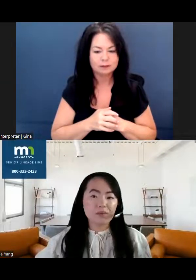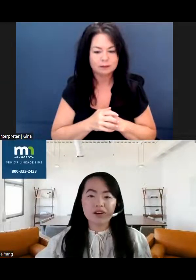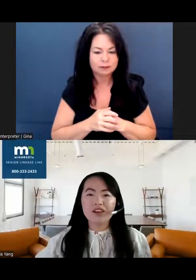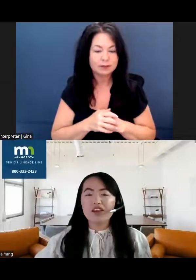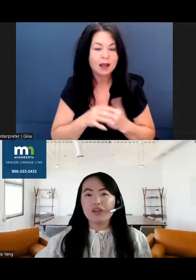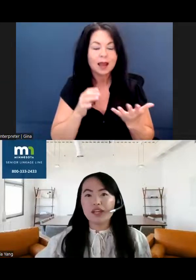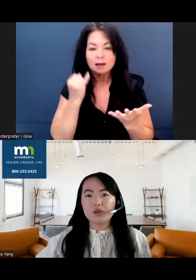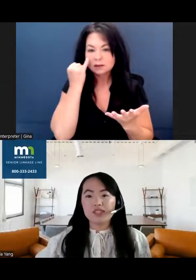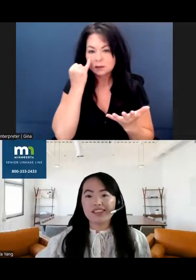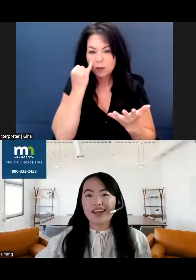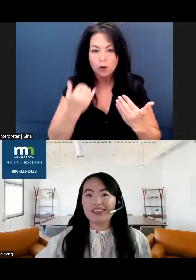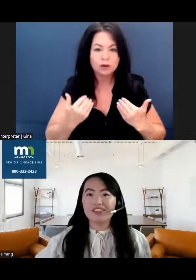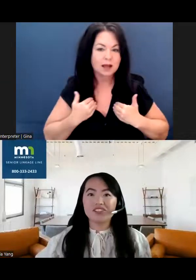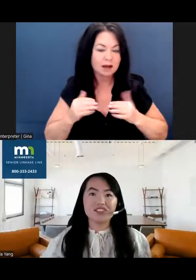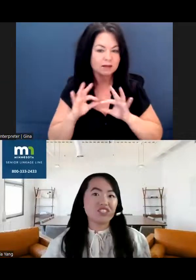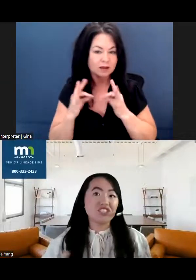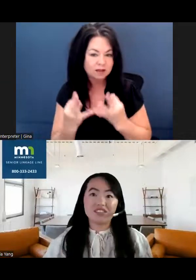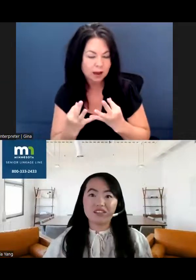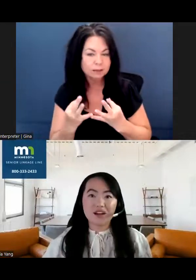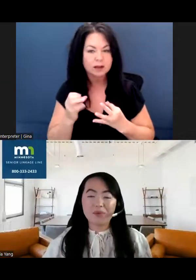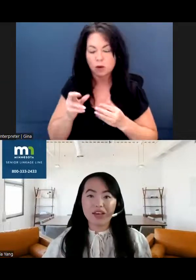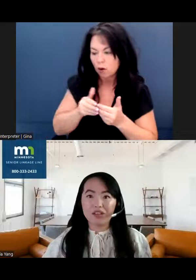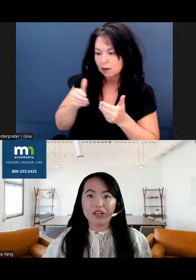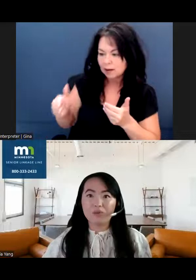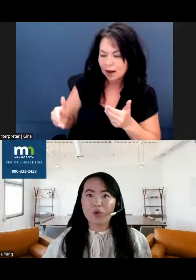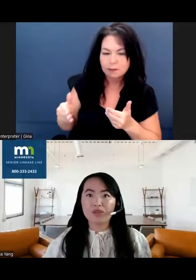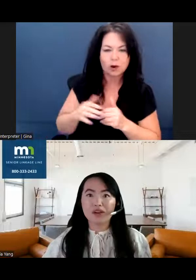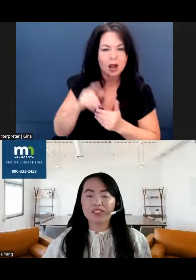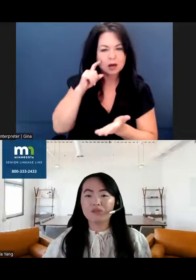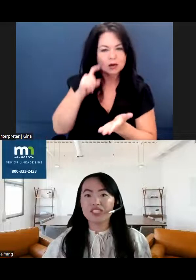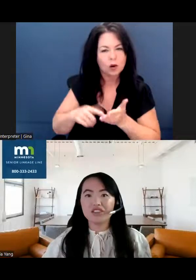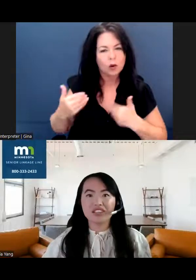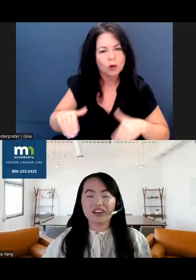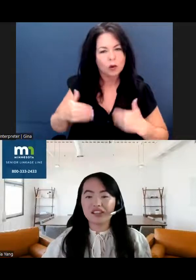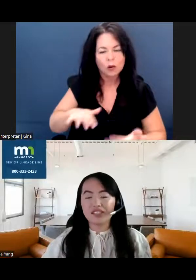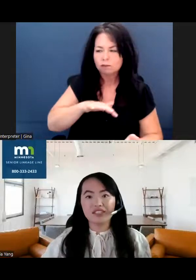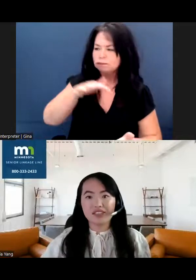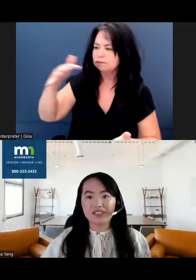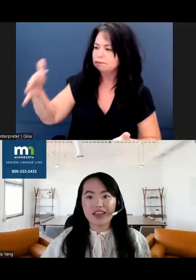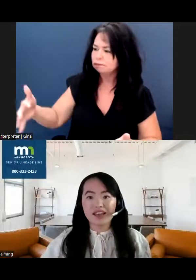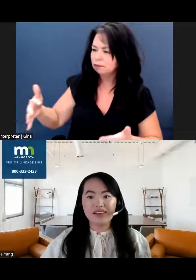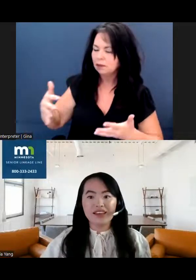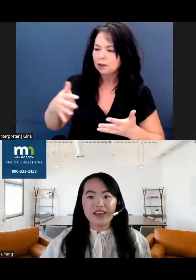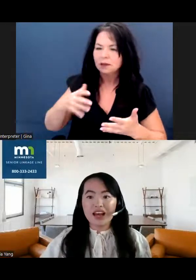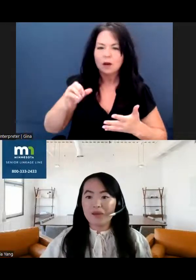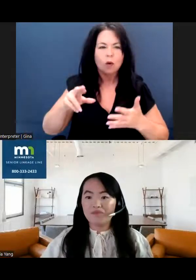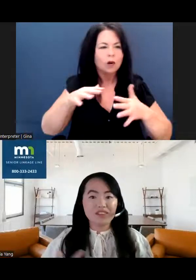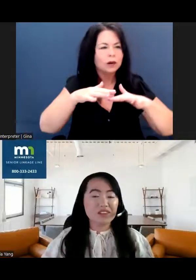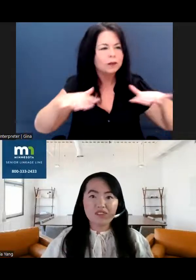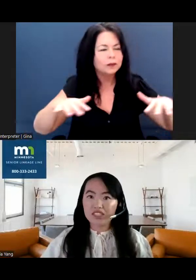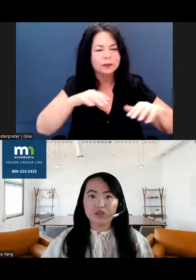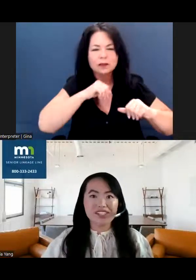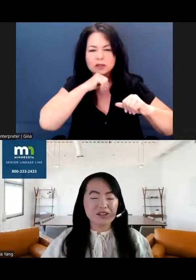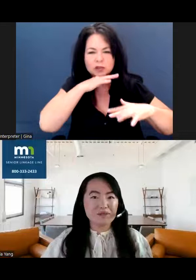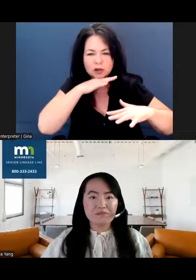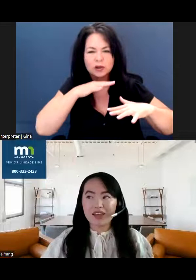or neighbor, you may notice that their dishes are piling up, or there are some shelves that are collecting dust, and their